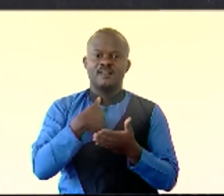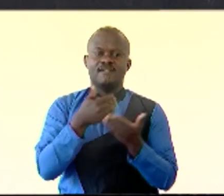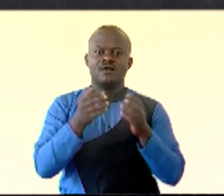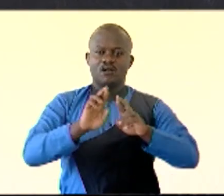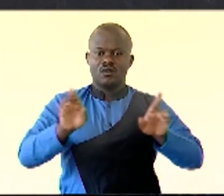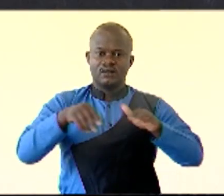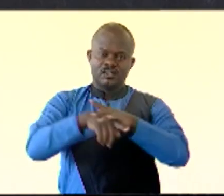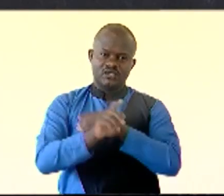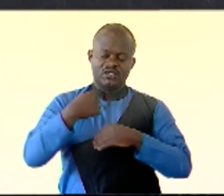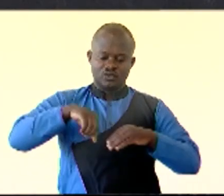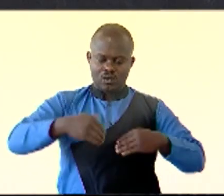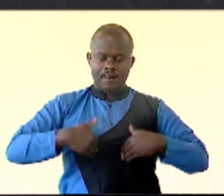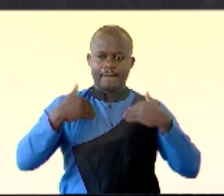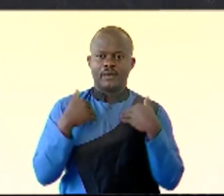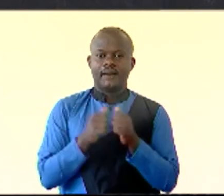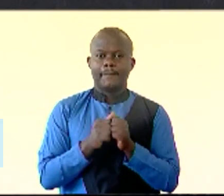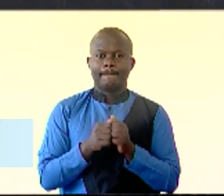entered into our body.